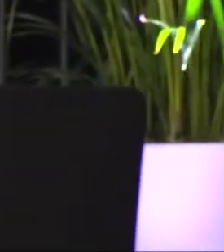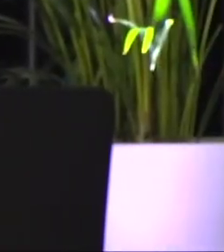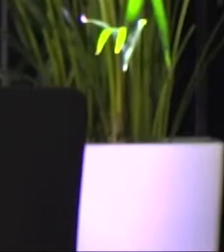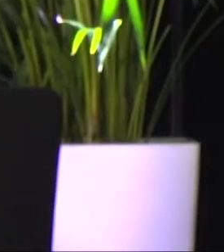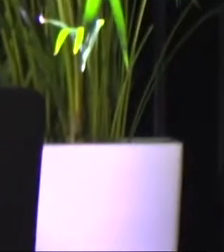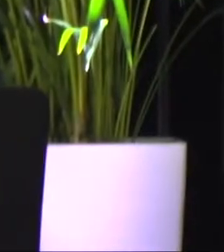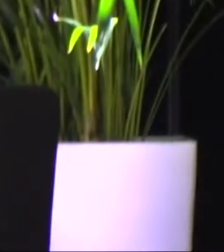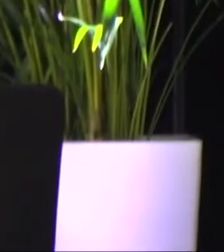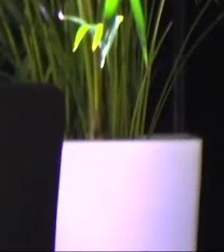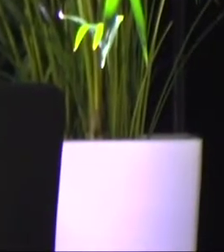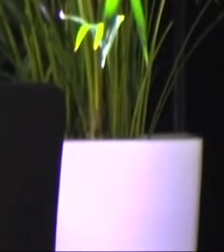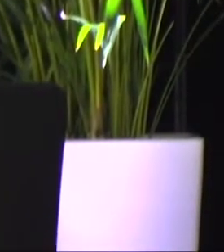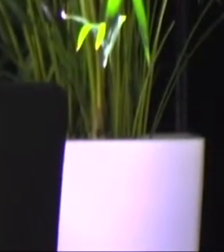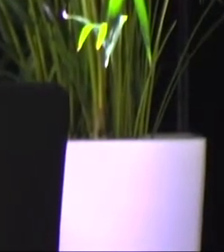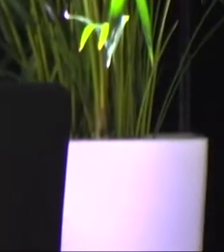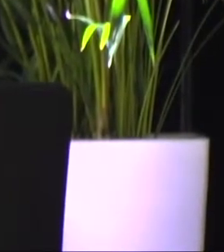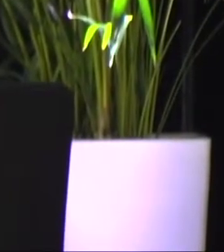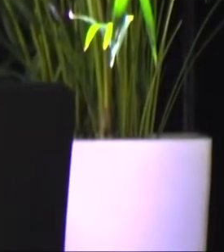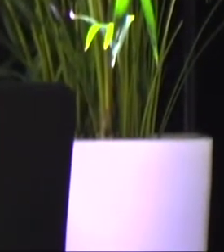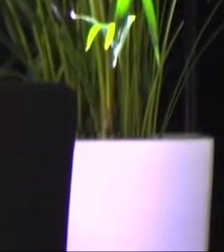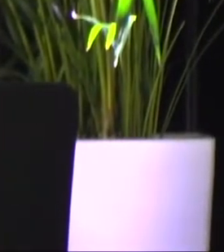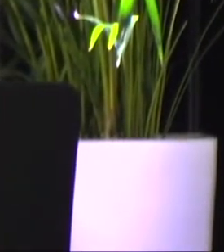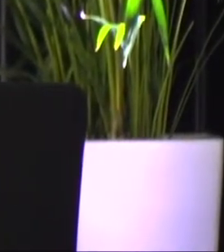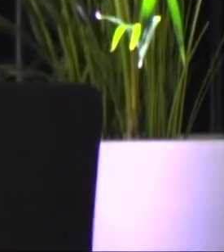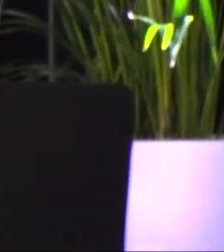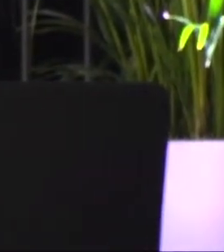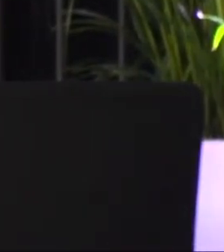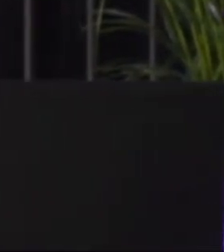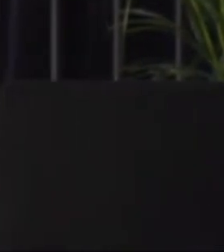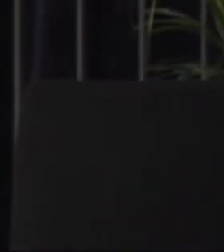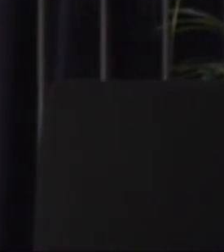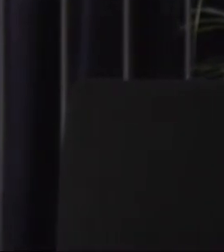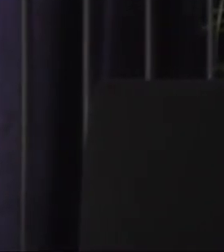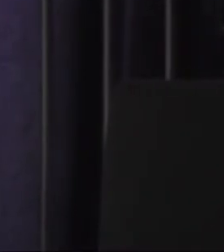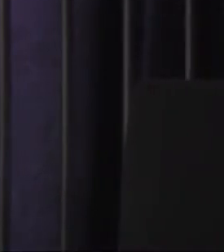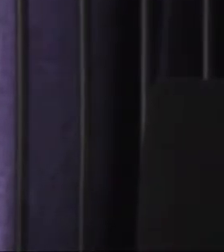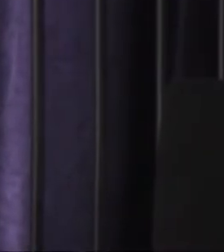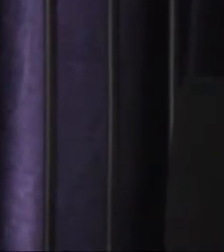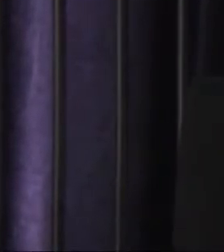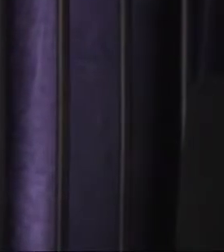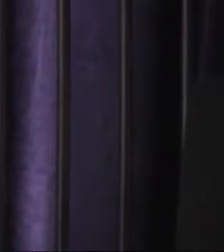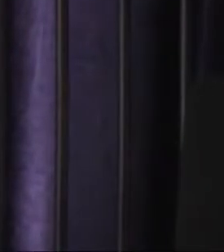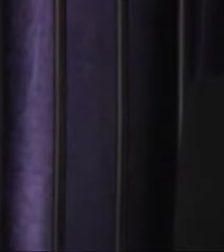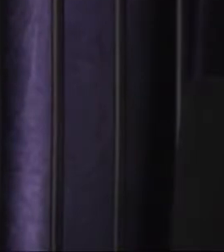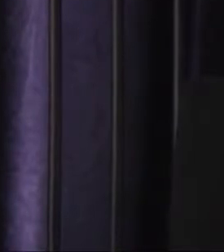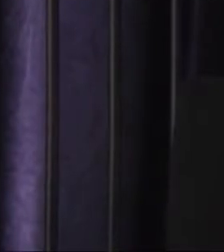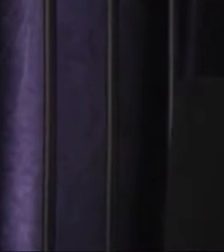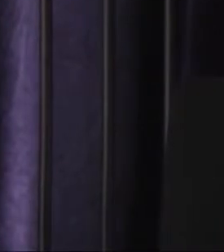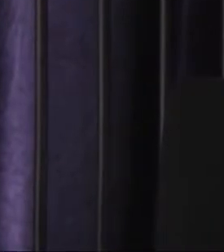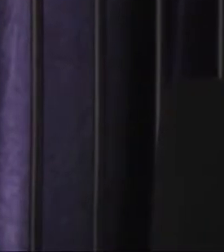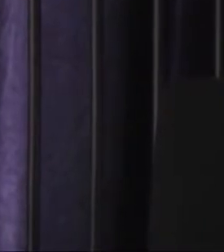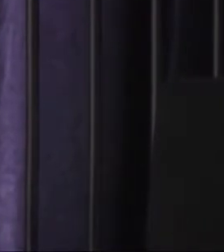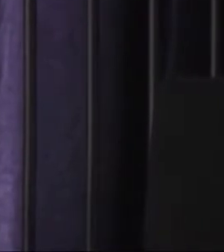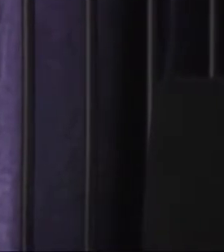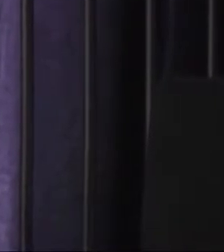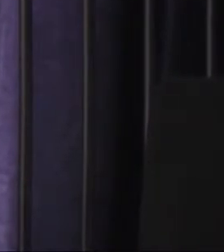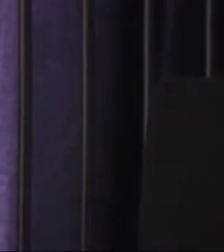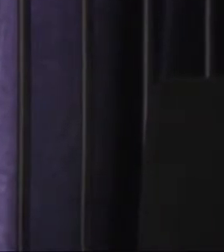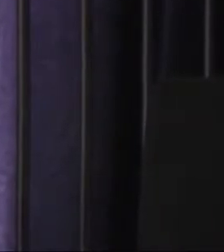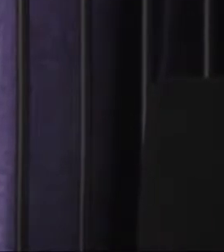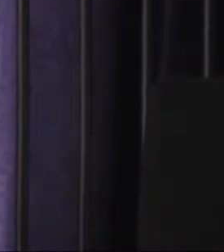up, won't let nobody hold me down. I'll stay up, good times already